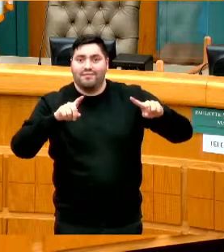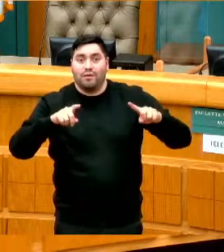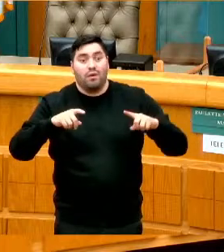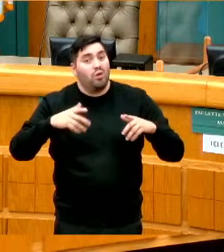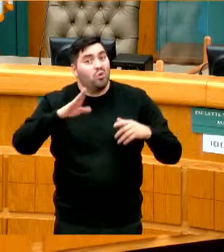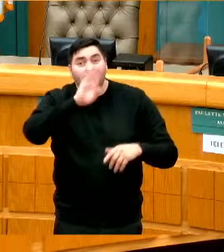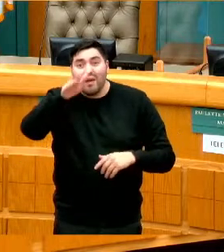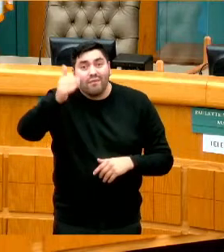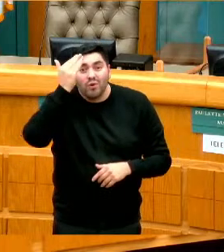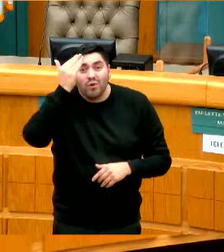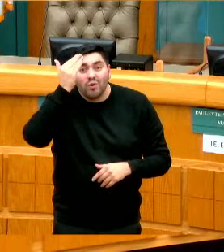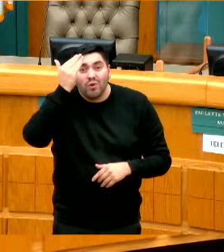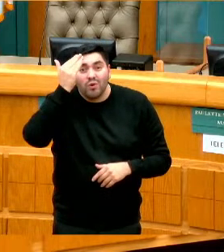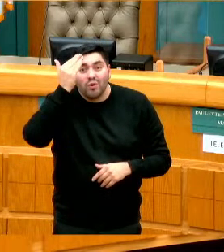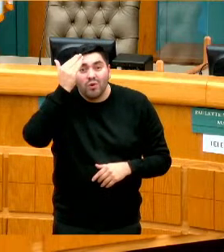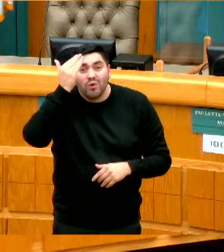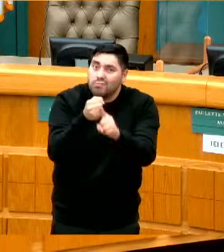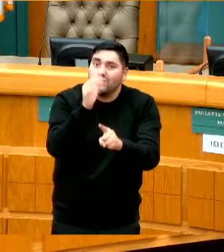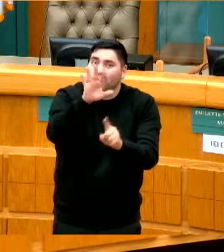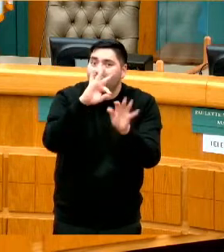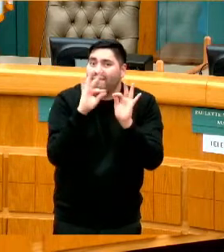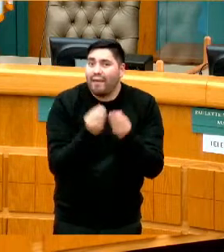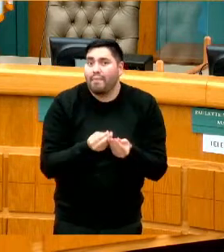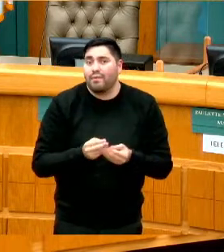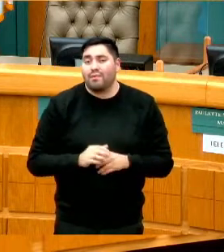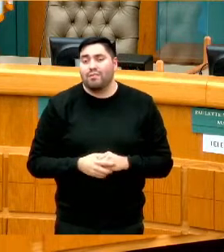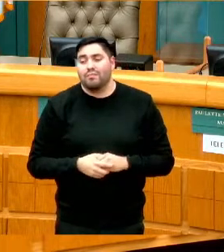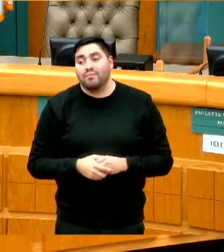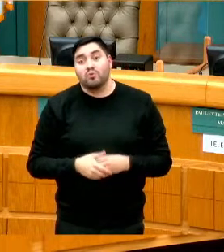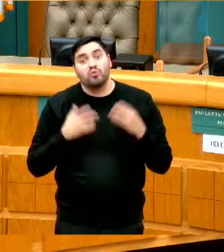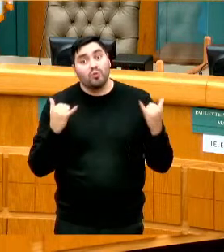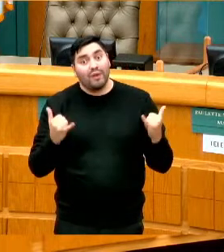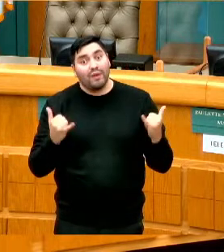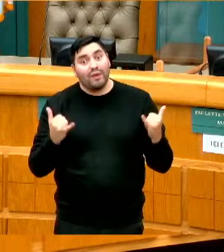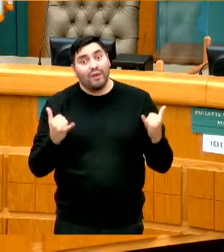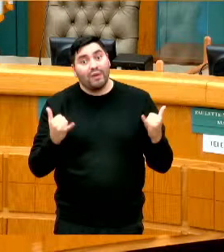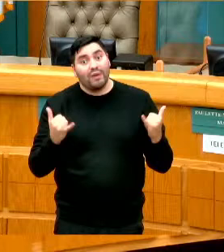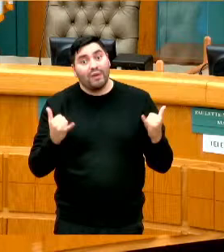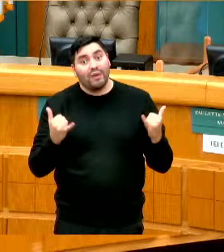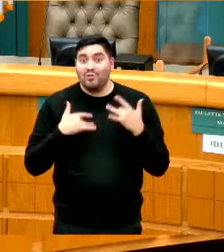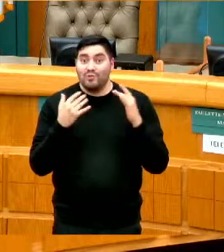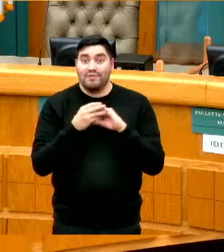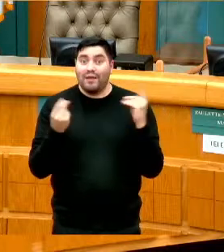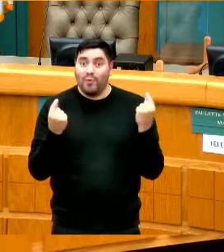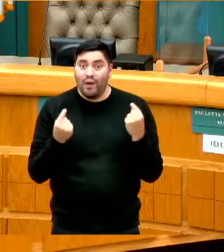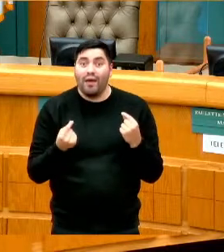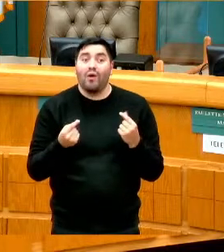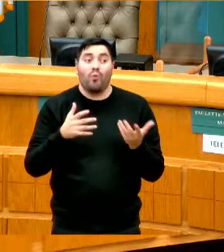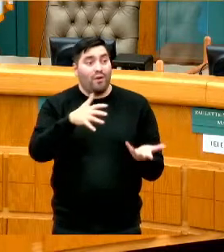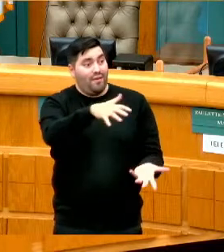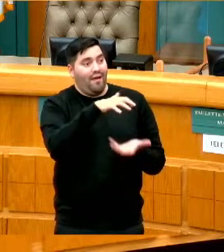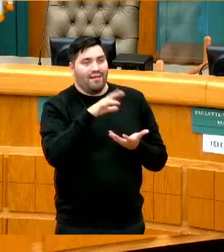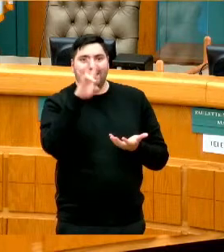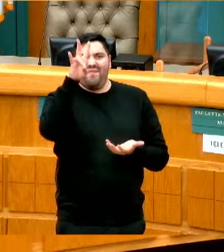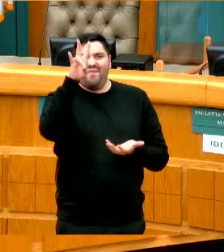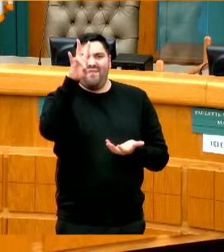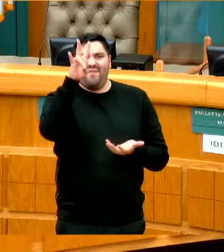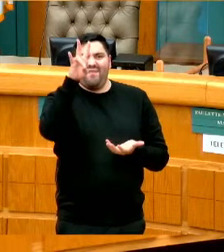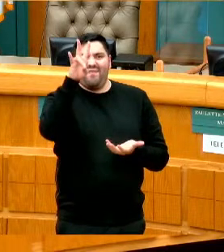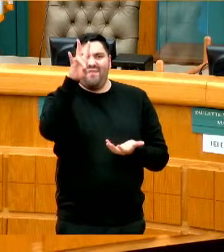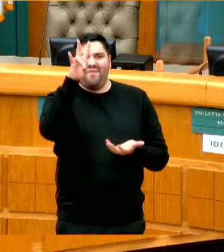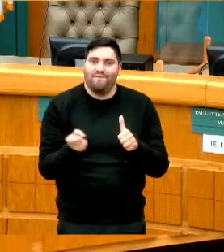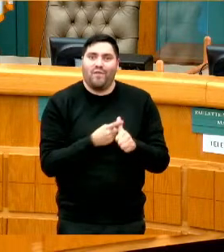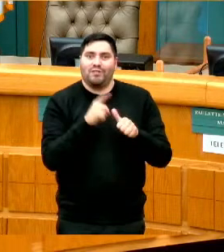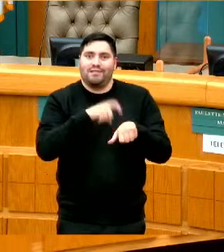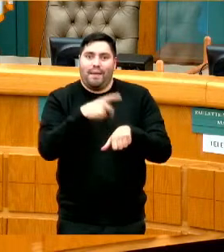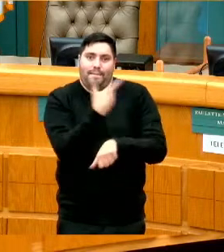could be your own. Today, I'm excited to say we received 7,000 first doses of Moderna. So